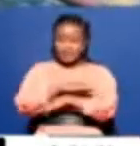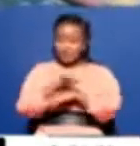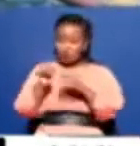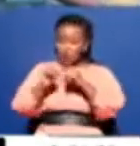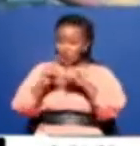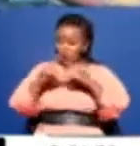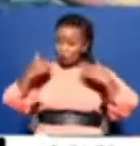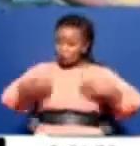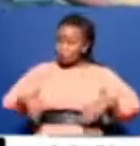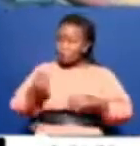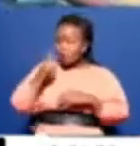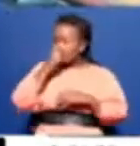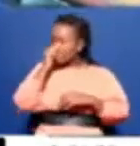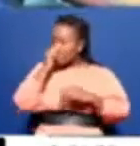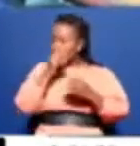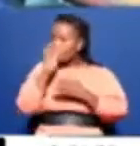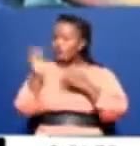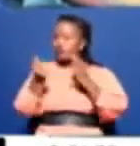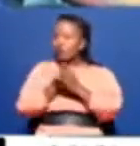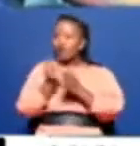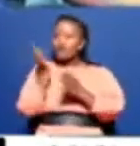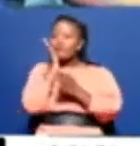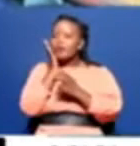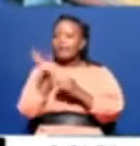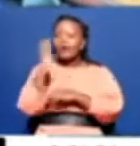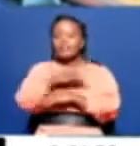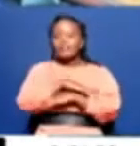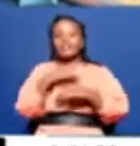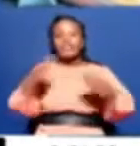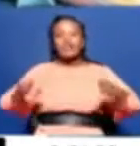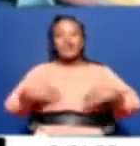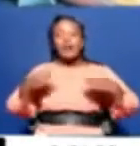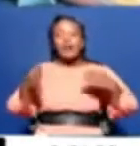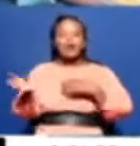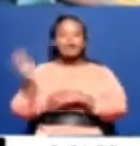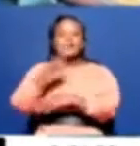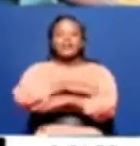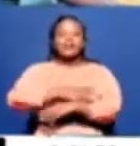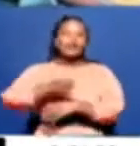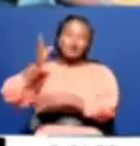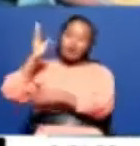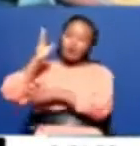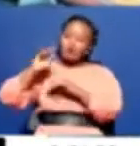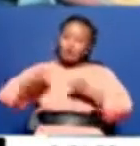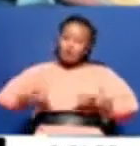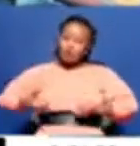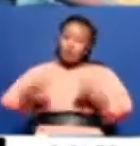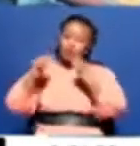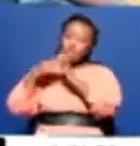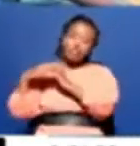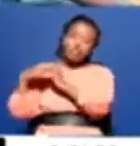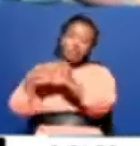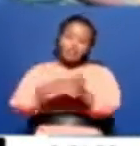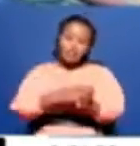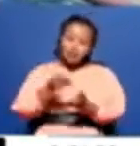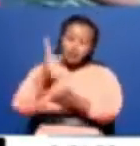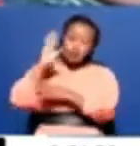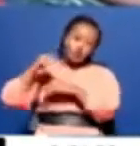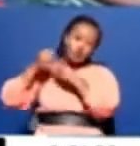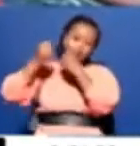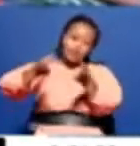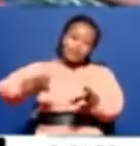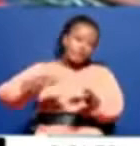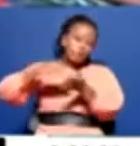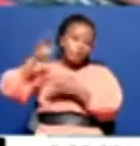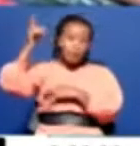mzima, nawatakia siku njema, nawatakia Mwenyezi Mungu awazidi kuwaongoza, awape maarifa zaidi. Happy